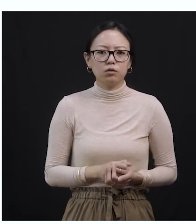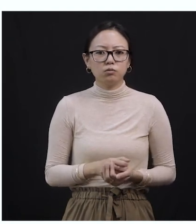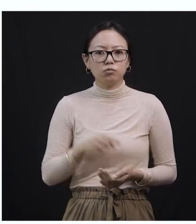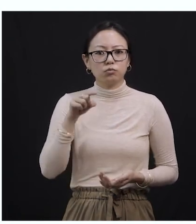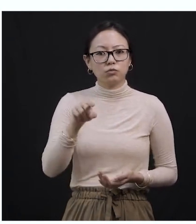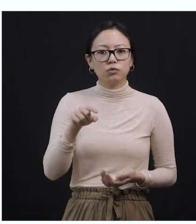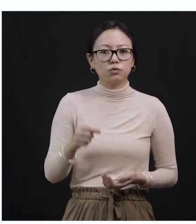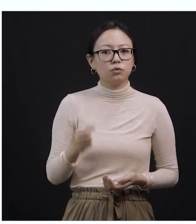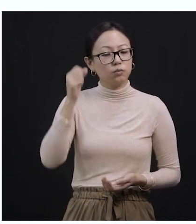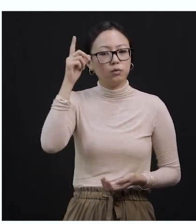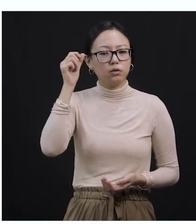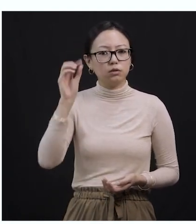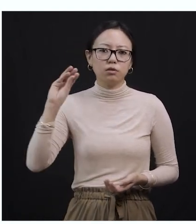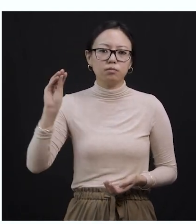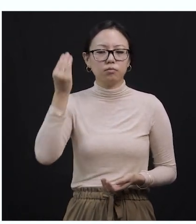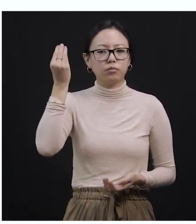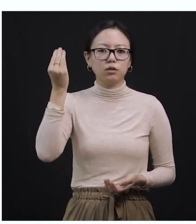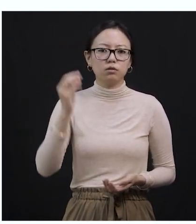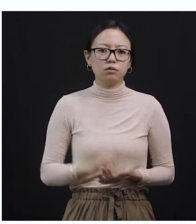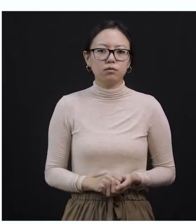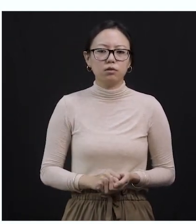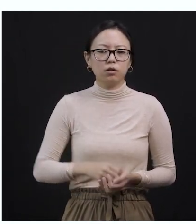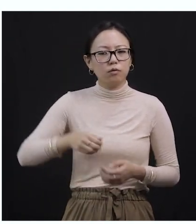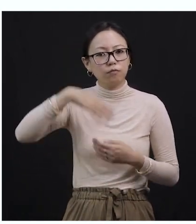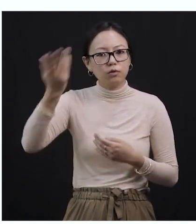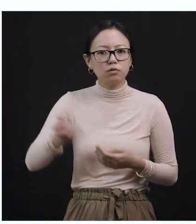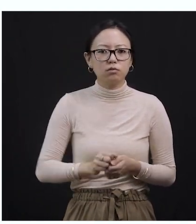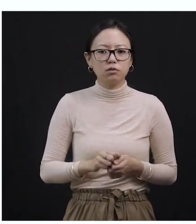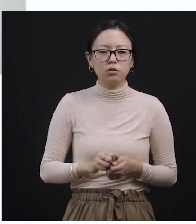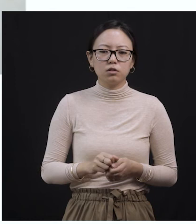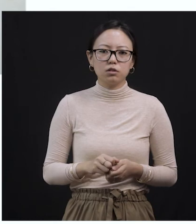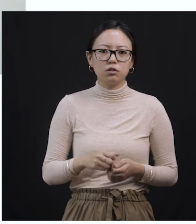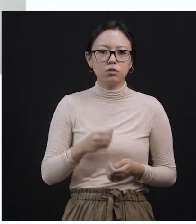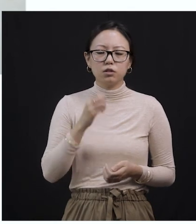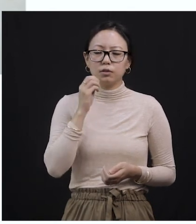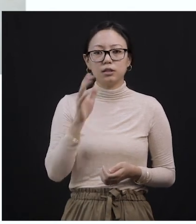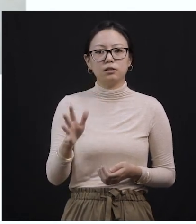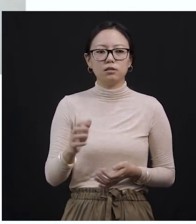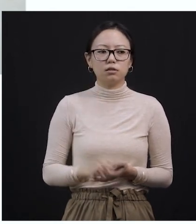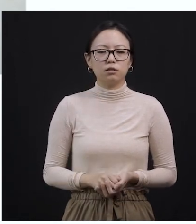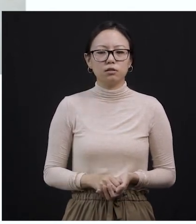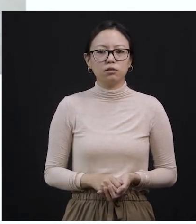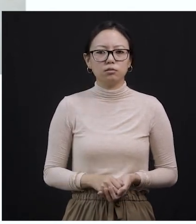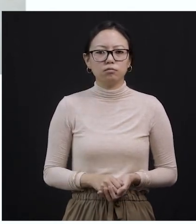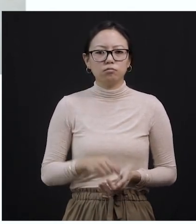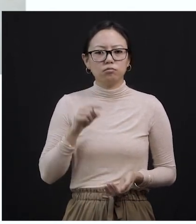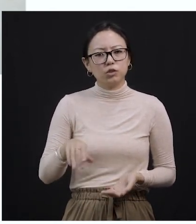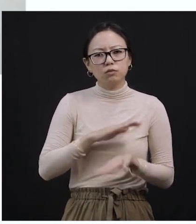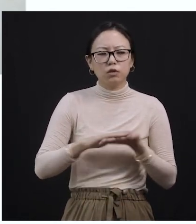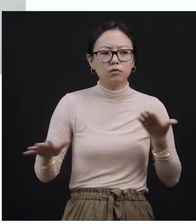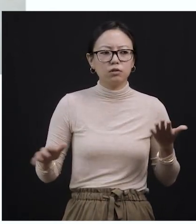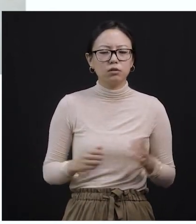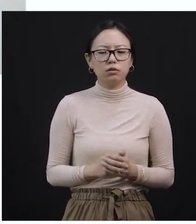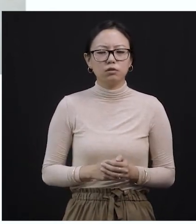the concepts even more clearly and the exercises will become very easy for you. All right, children? Now, before we wind up, let me